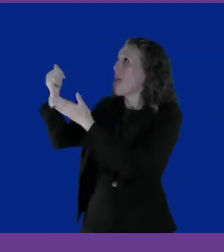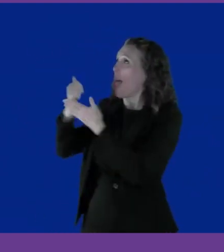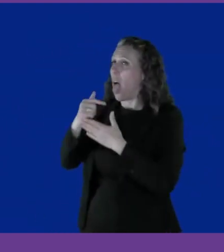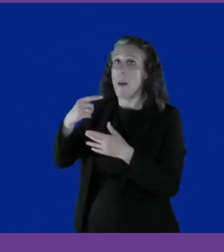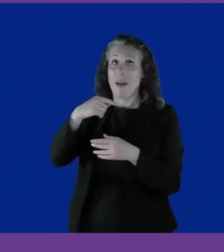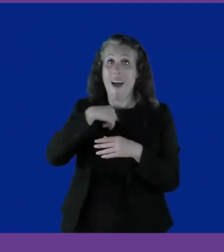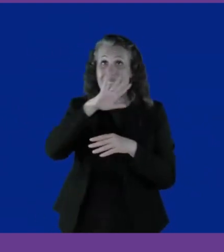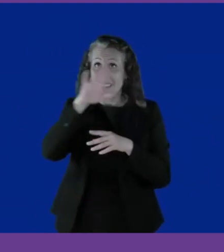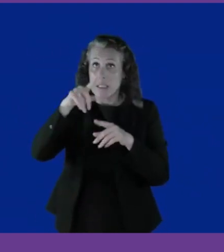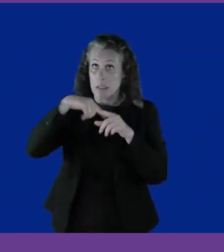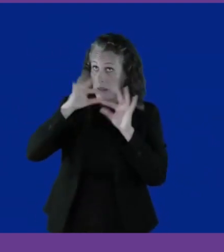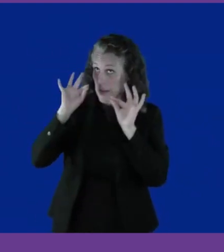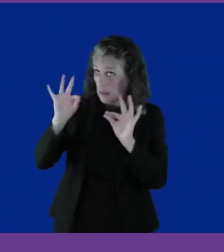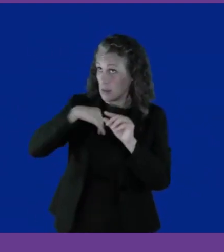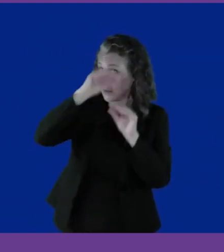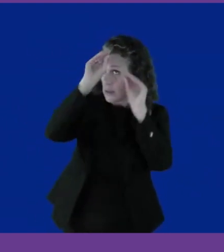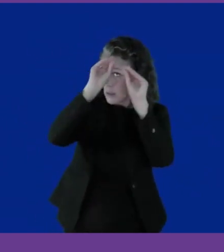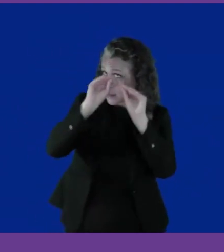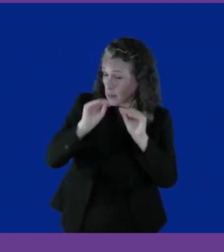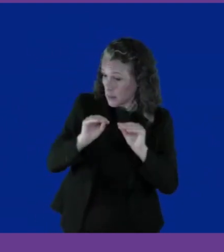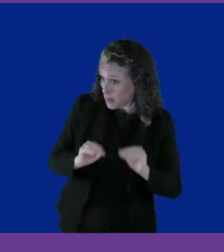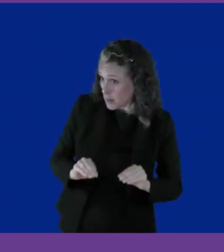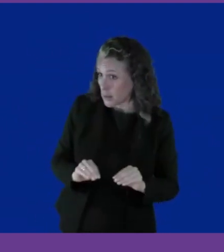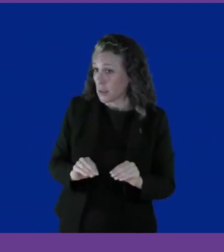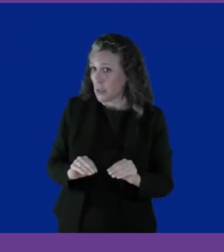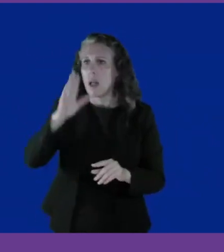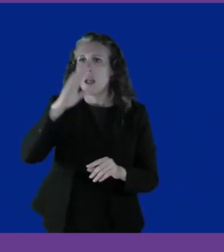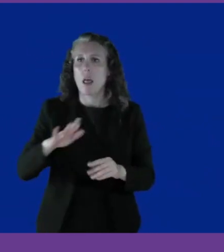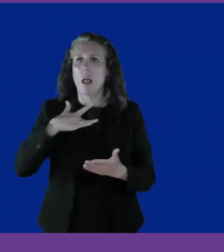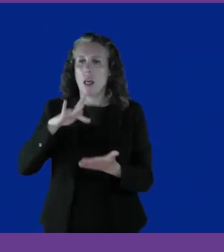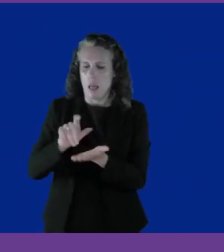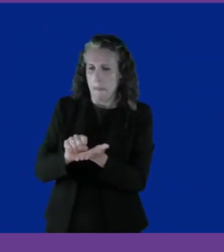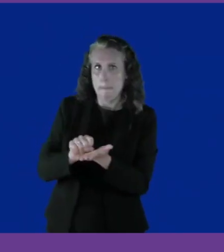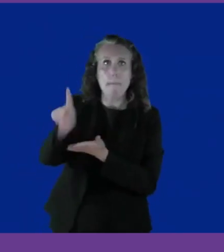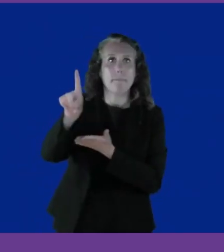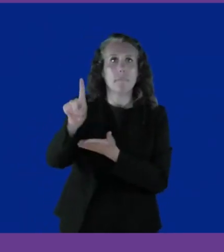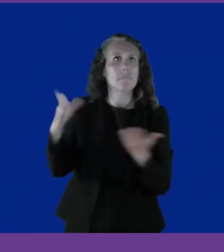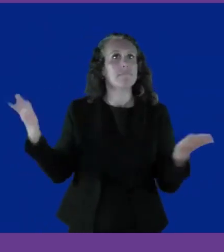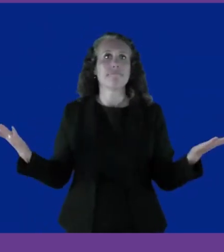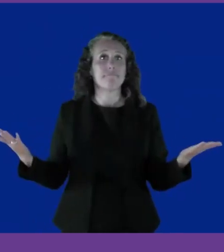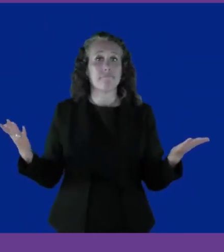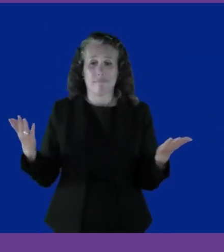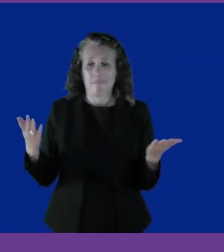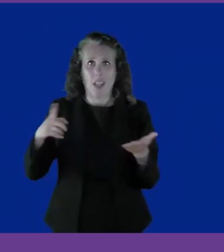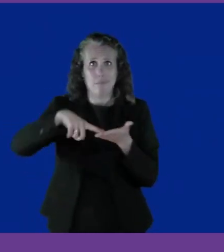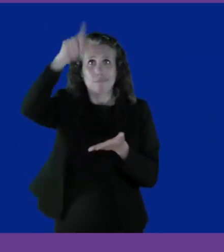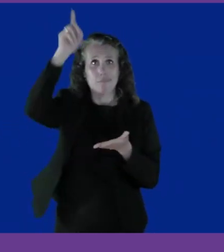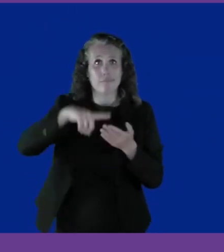I filled in before, then because of the final button not being accessible, well, then the whole thing is actually not